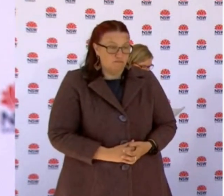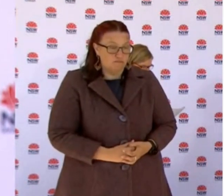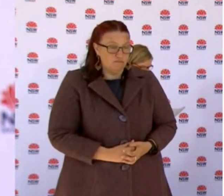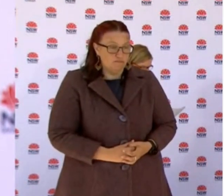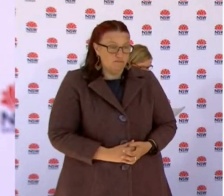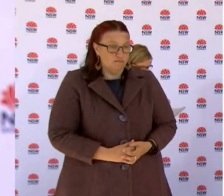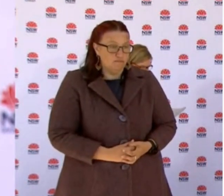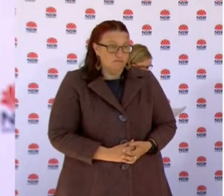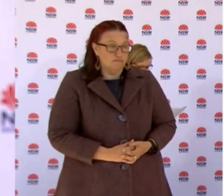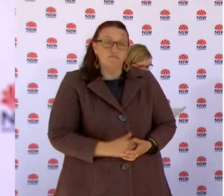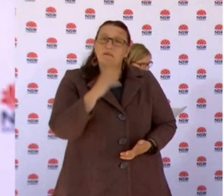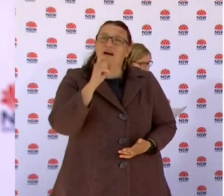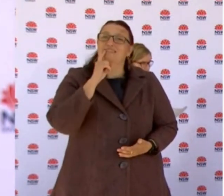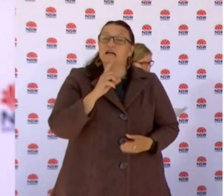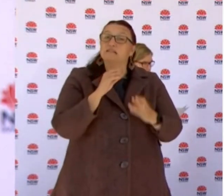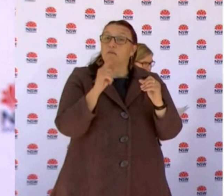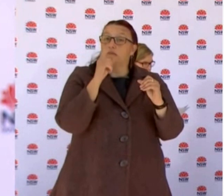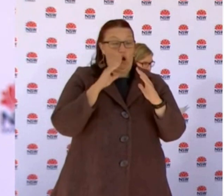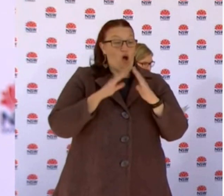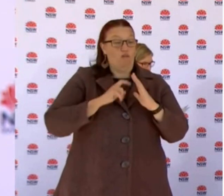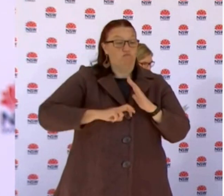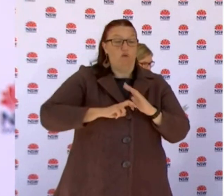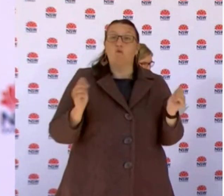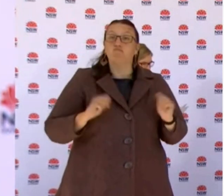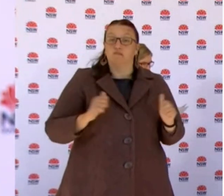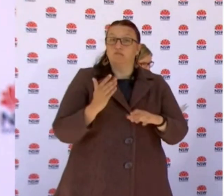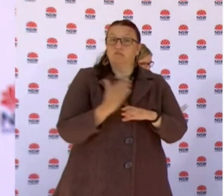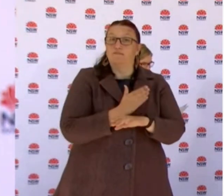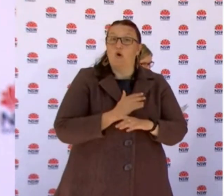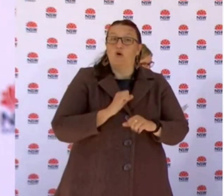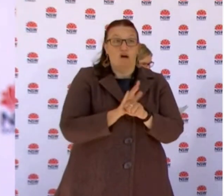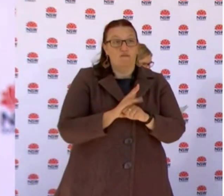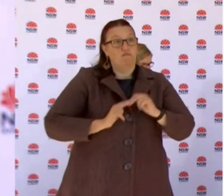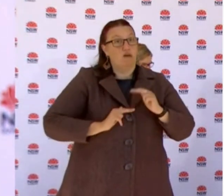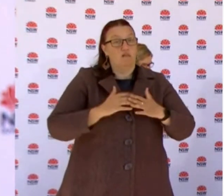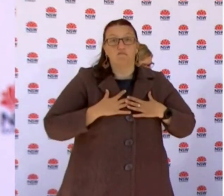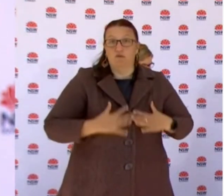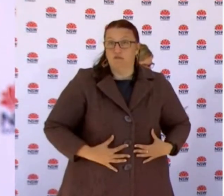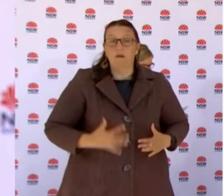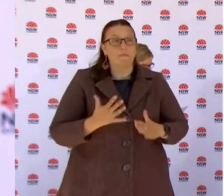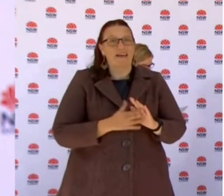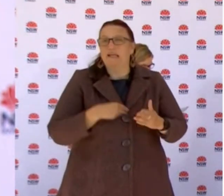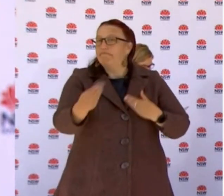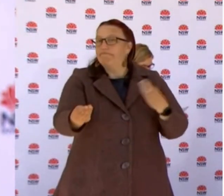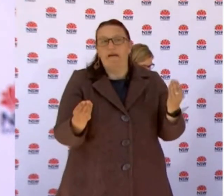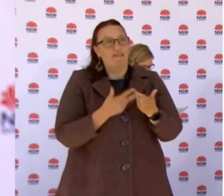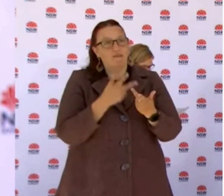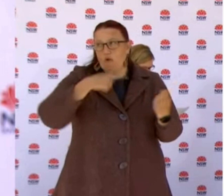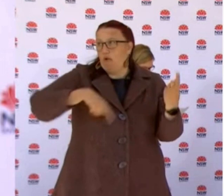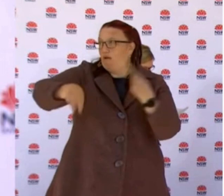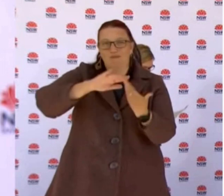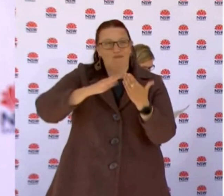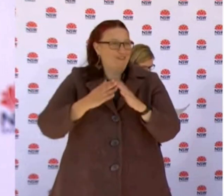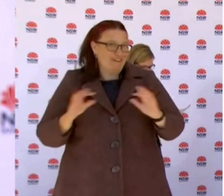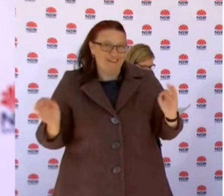obviously circulating in the community whilst infectious, and that's really what the health experts will look at. Those in isolation, we expect the case numbers of people in